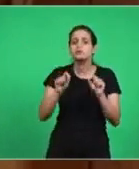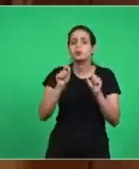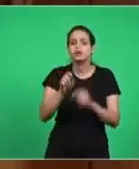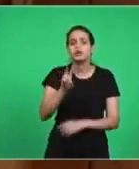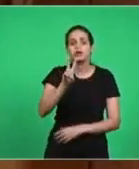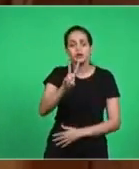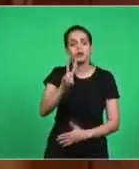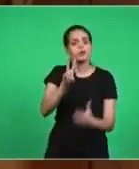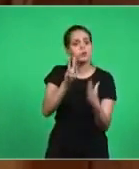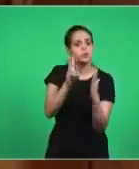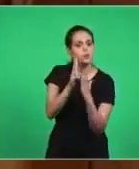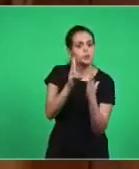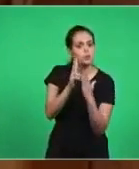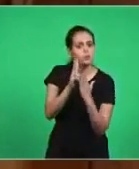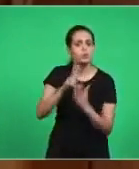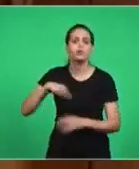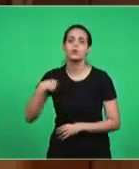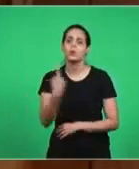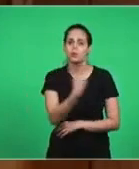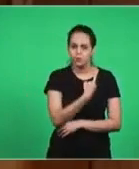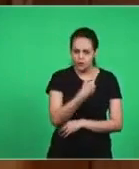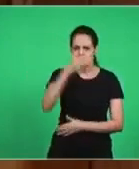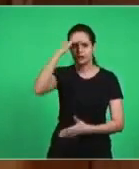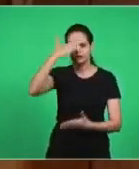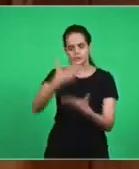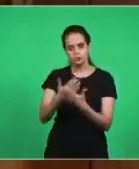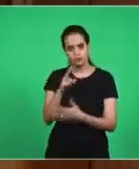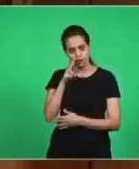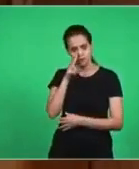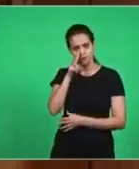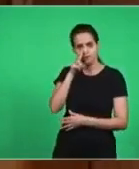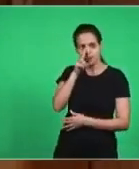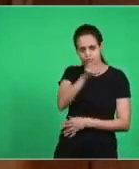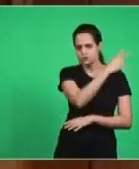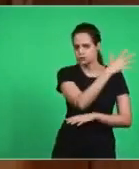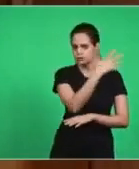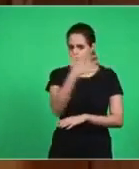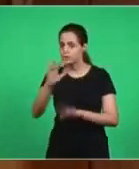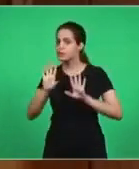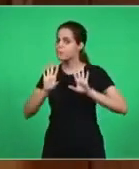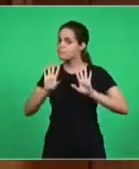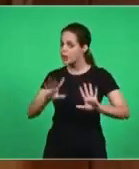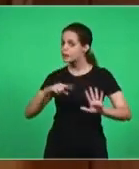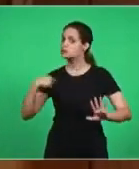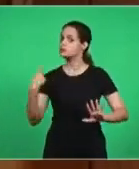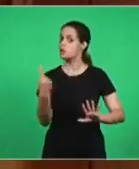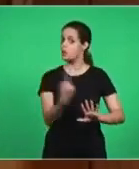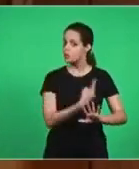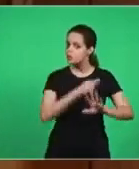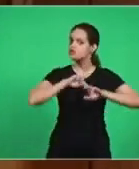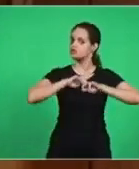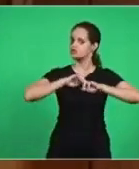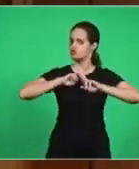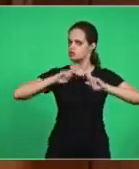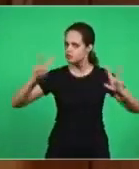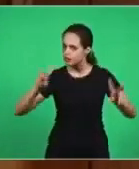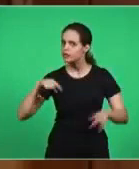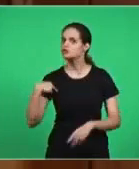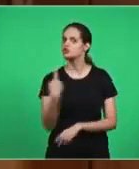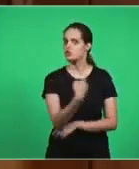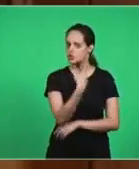as they he was mentioned about the Indians believe in the strength of the nature, but we are servants that are different.